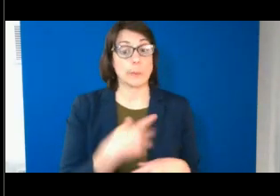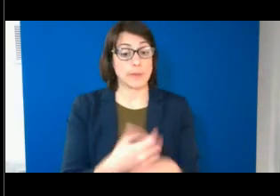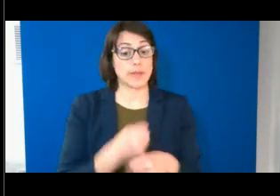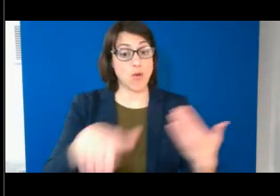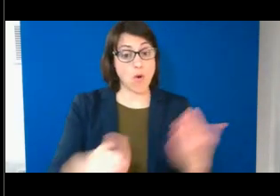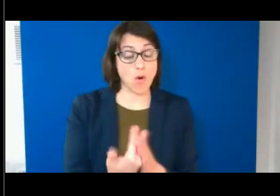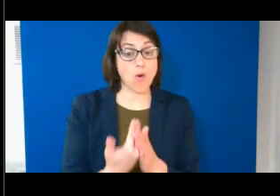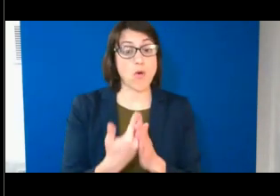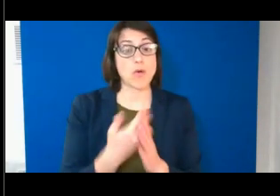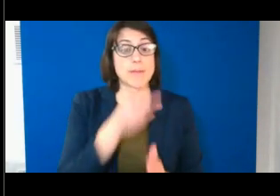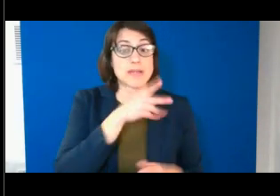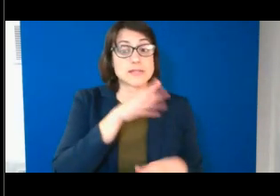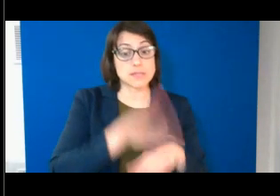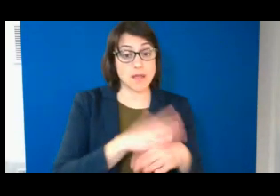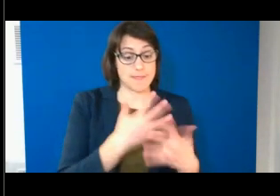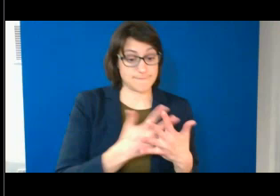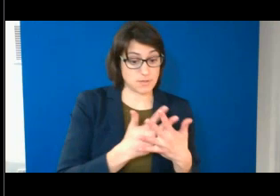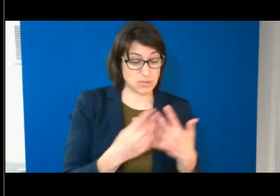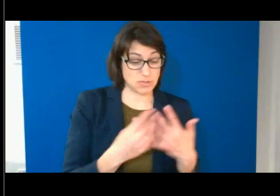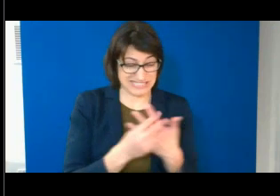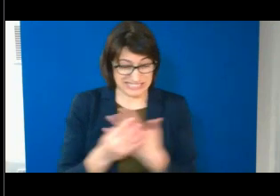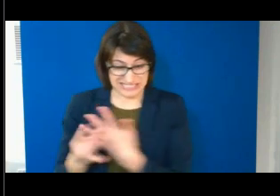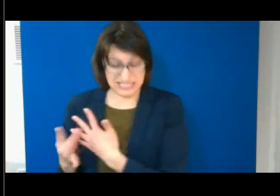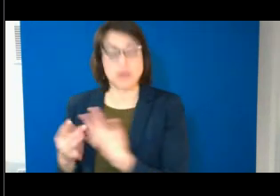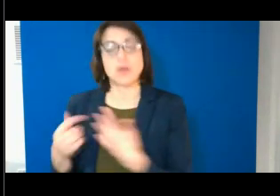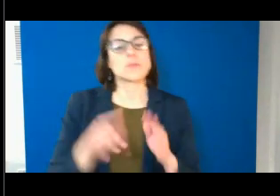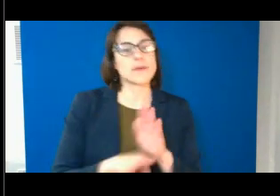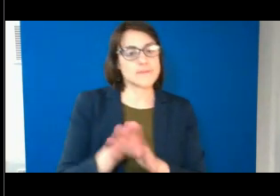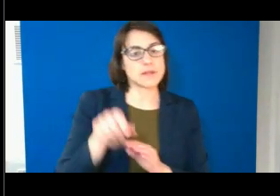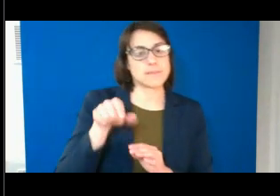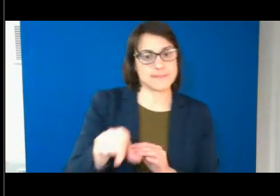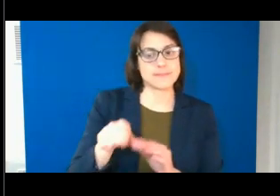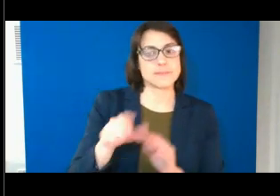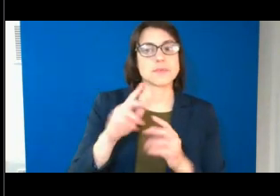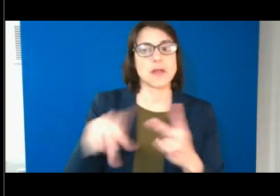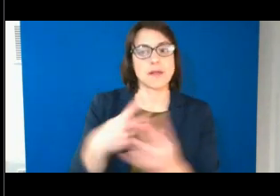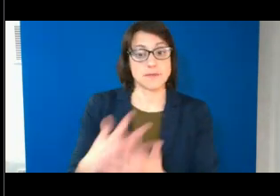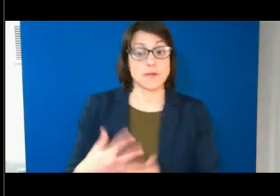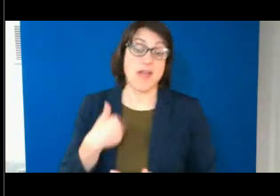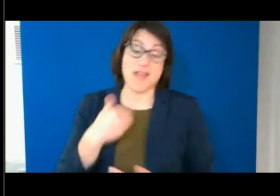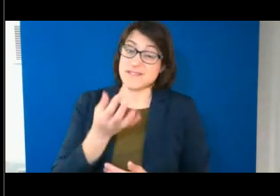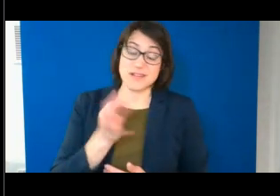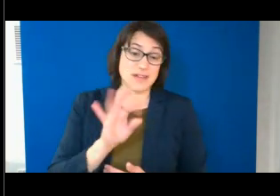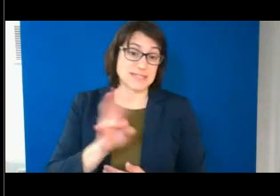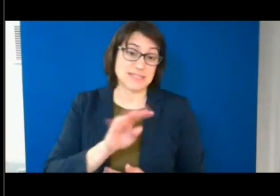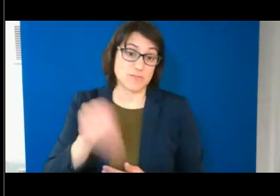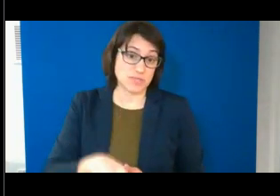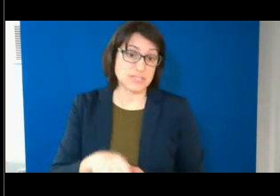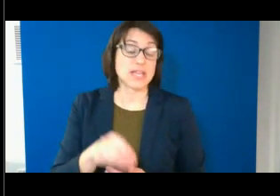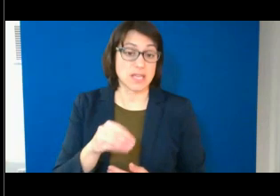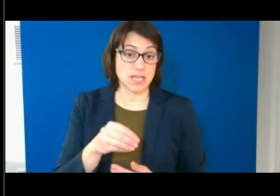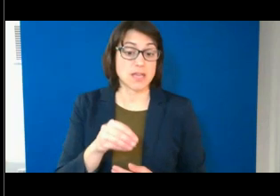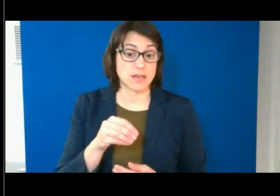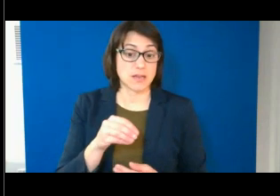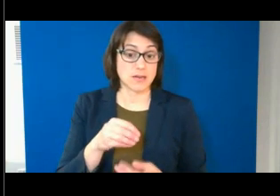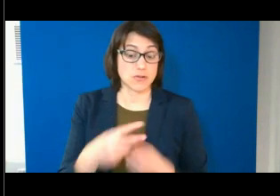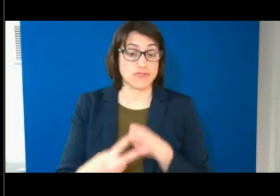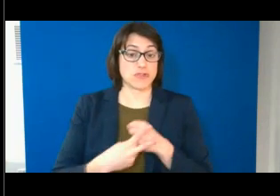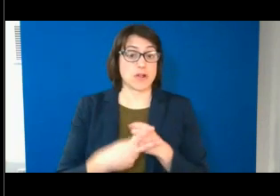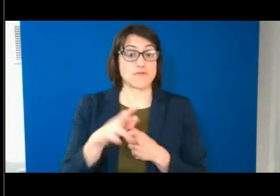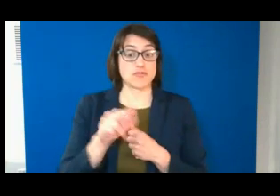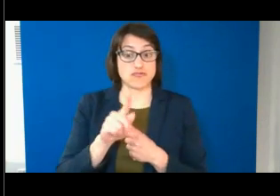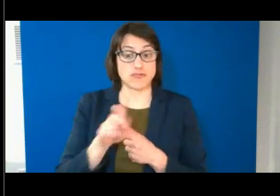our filters, we've developed these cleaning tank systems that have around a 90% recovery rate. So if we put trays of our filters in there, it basically power